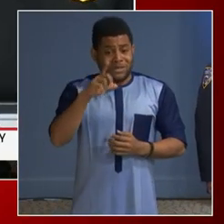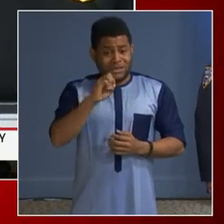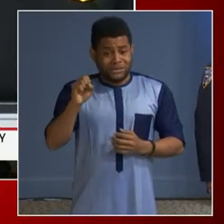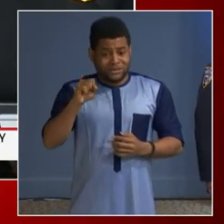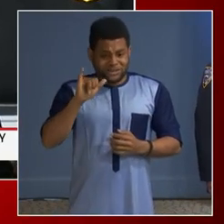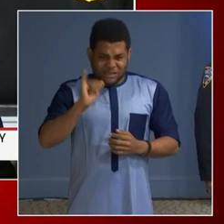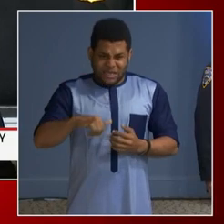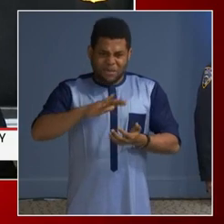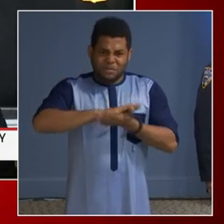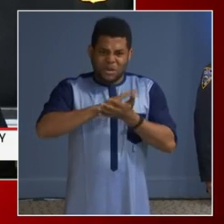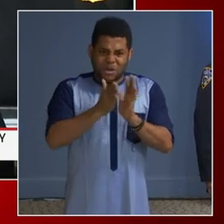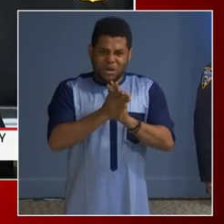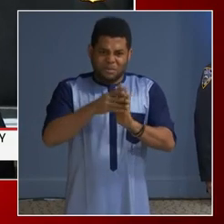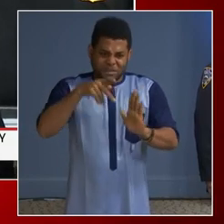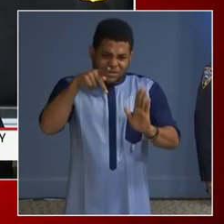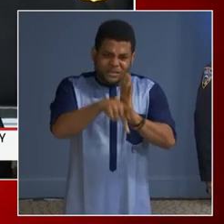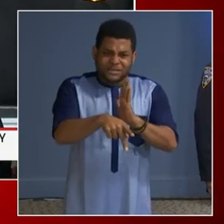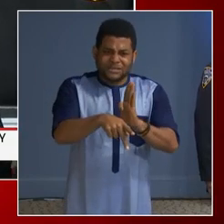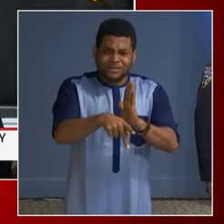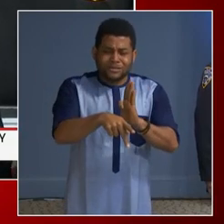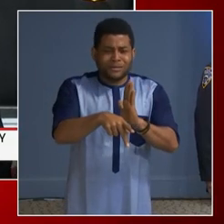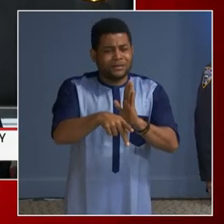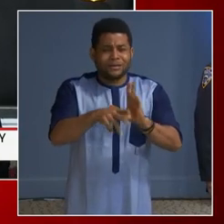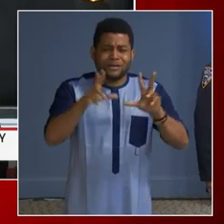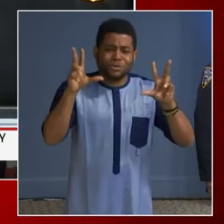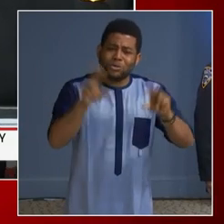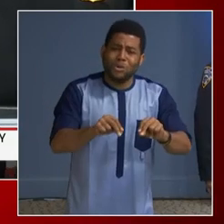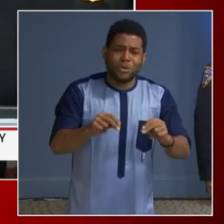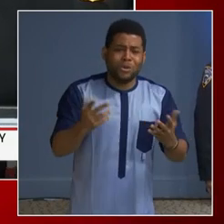This was a cold-blooded